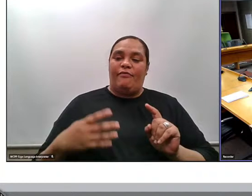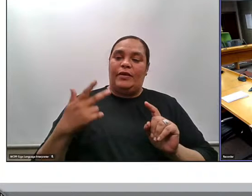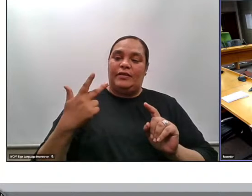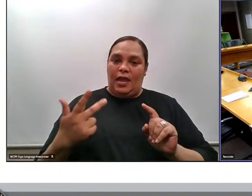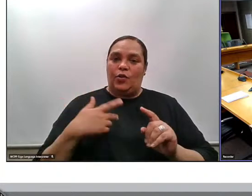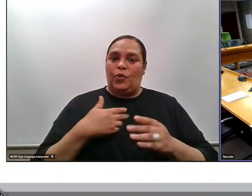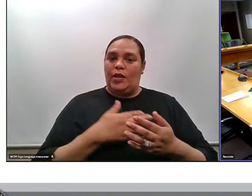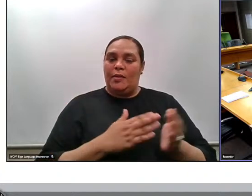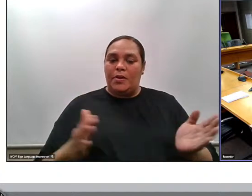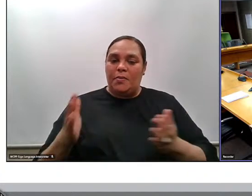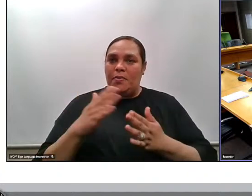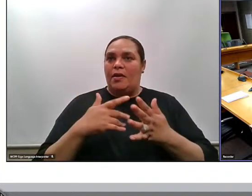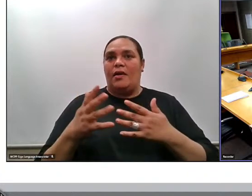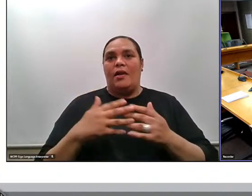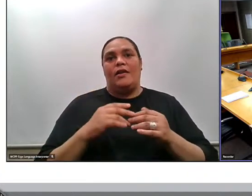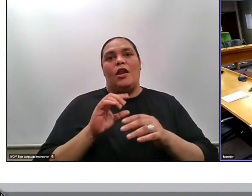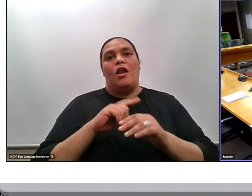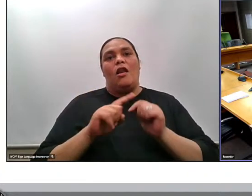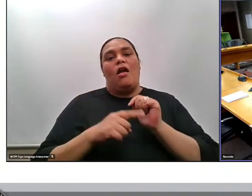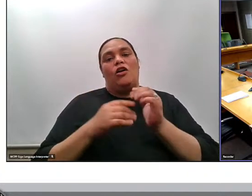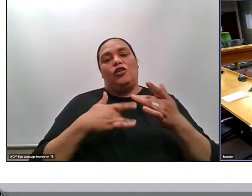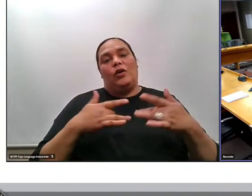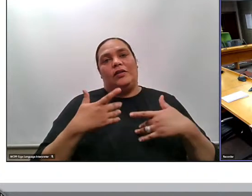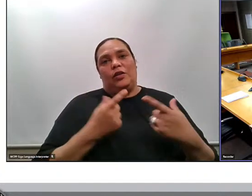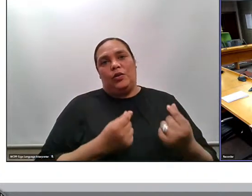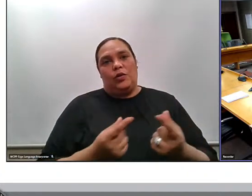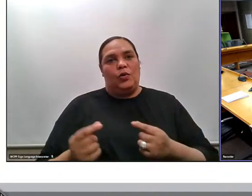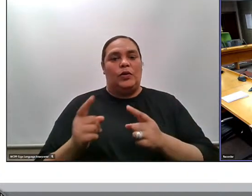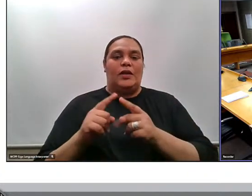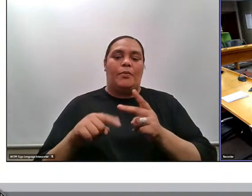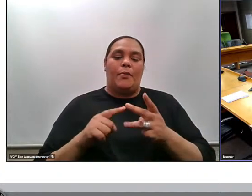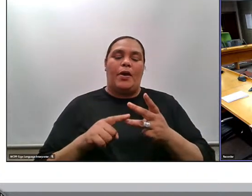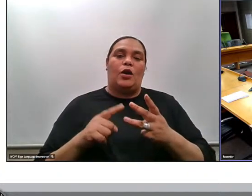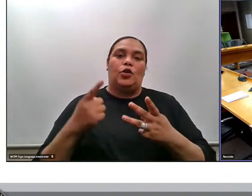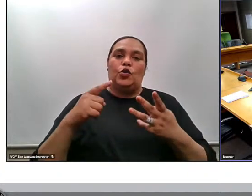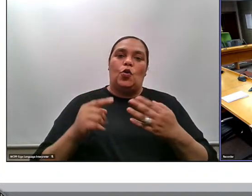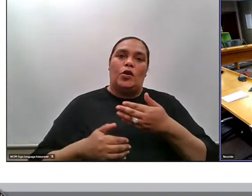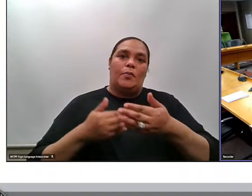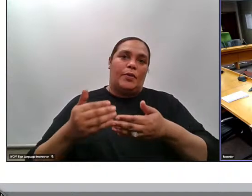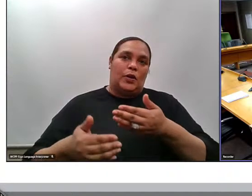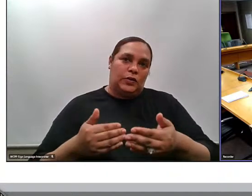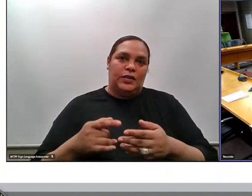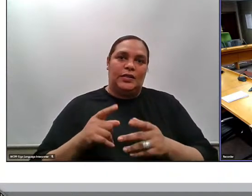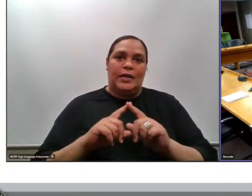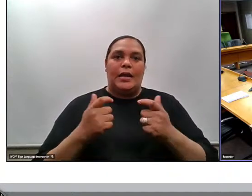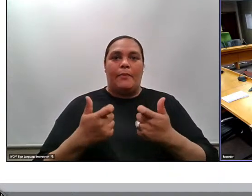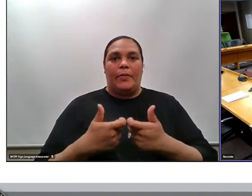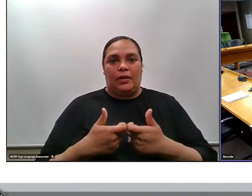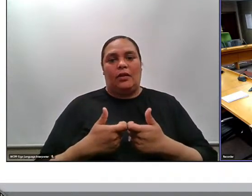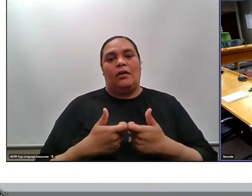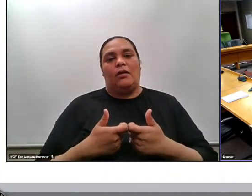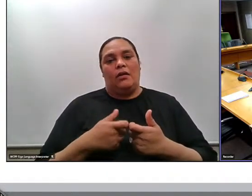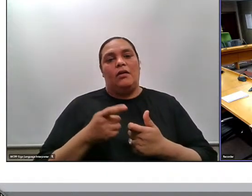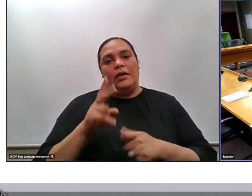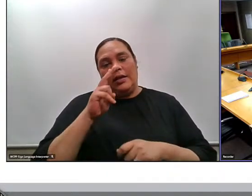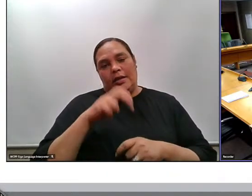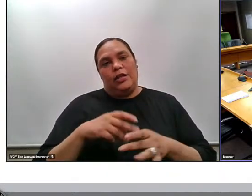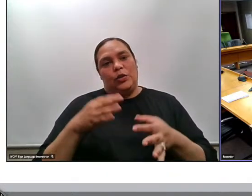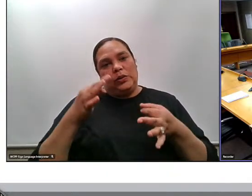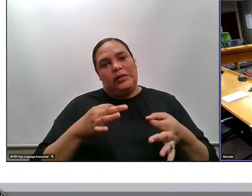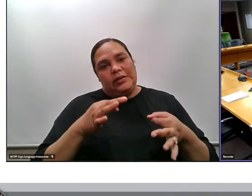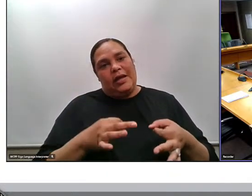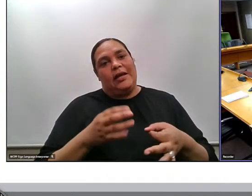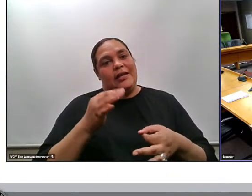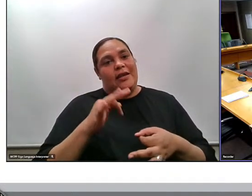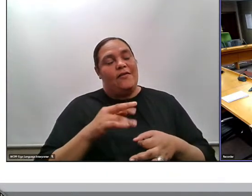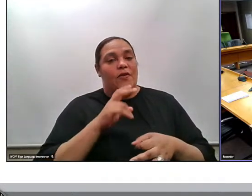ourselves and address any last minute concerns. In terms of the scoring process, the committee will need to decide whether